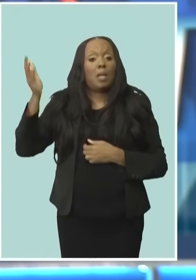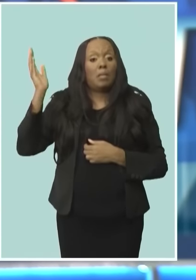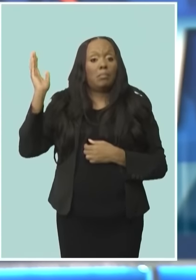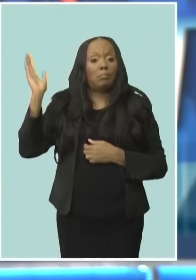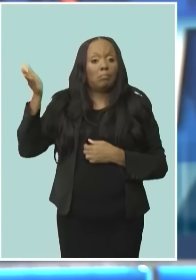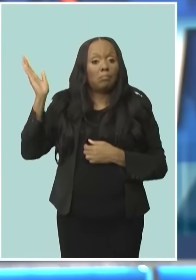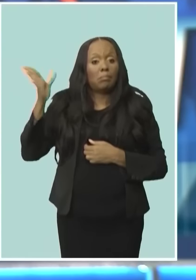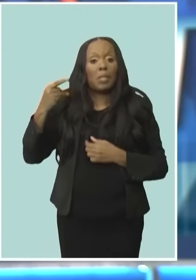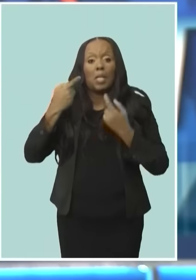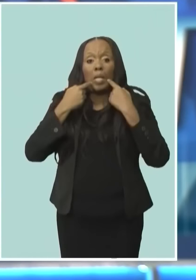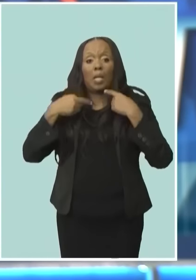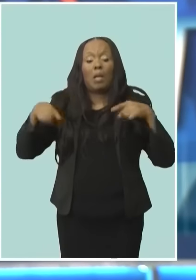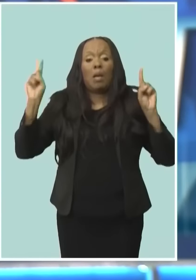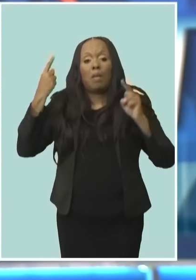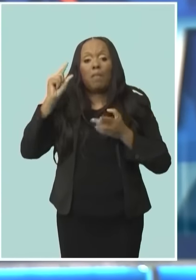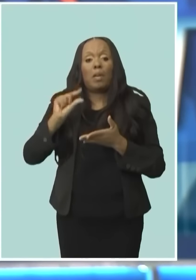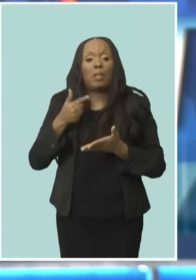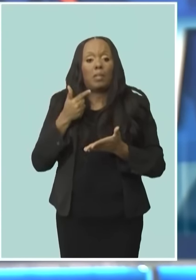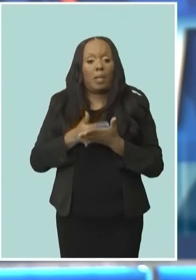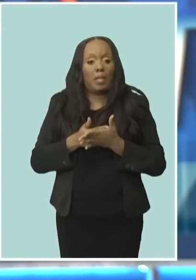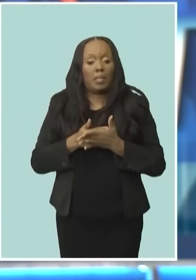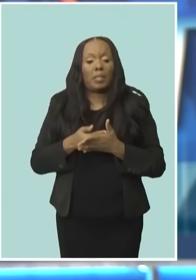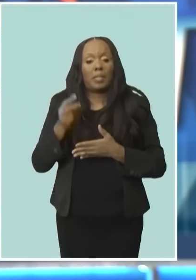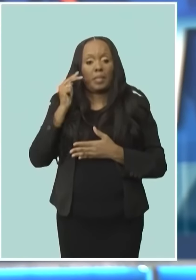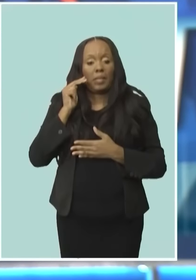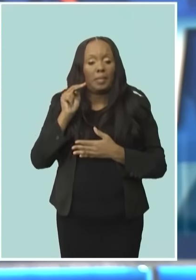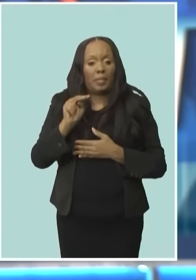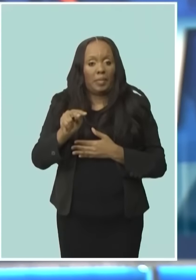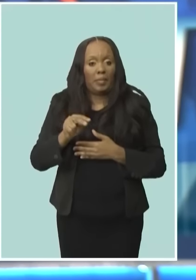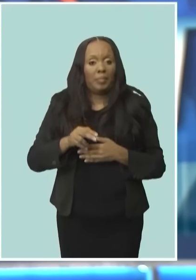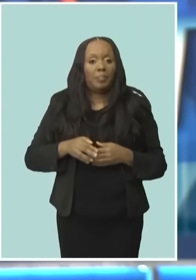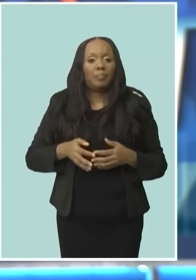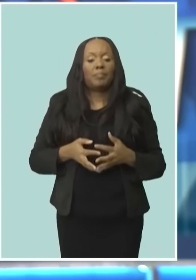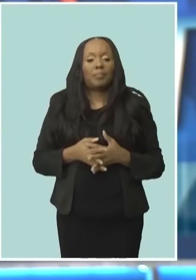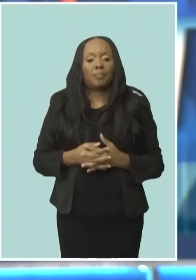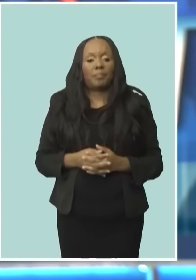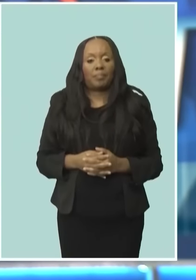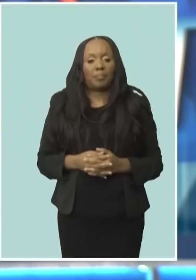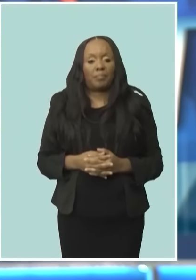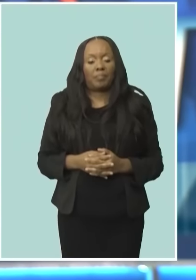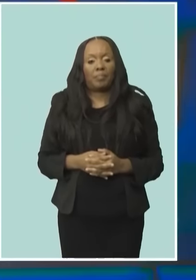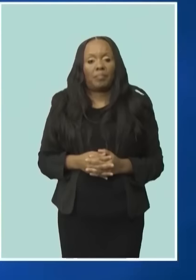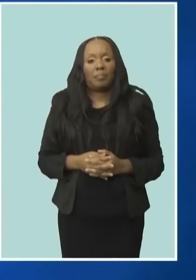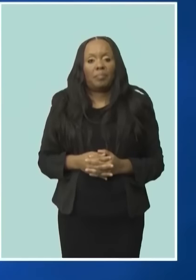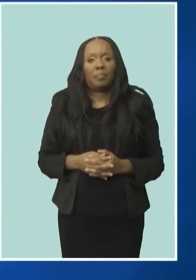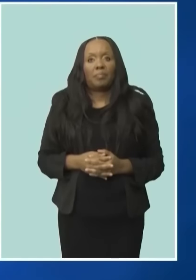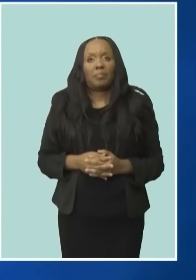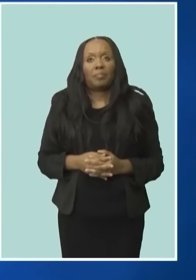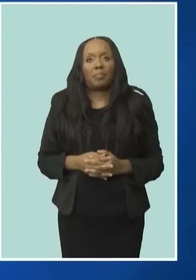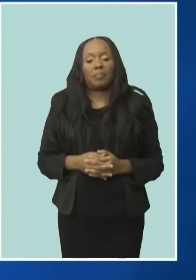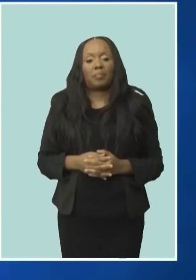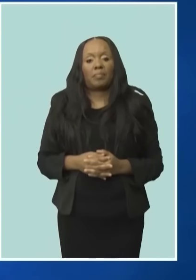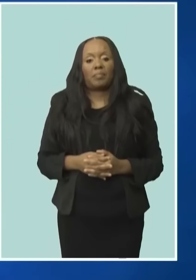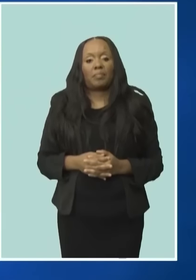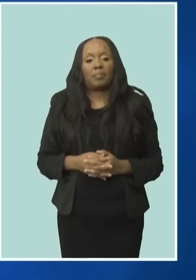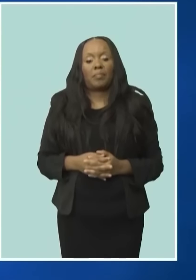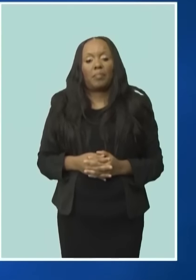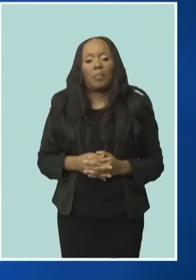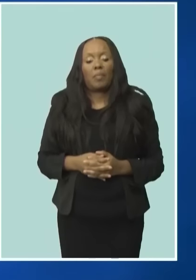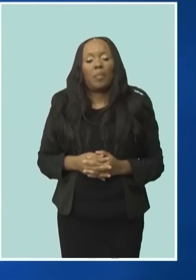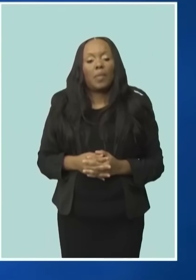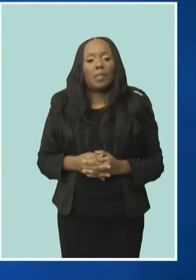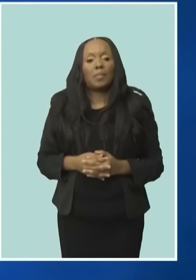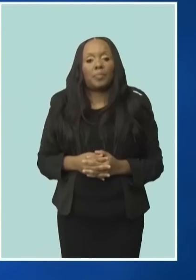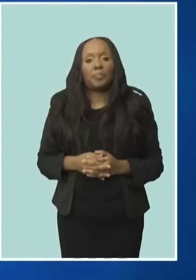Intake 1 2025. Our Anesta Henry has that report. People leave their homes and families behind